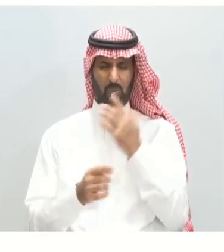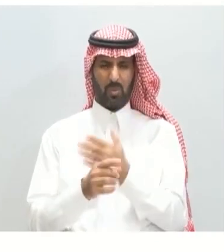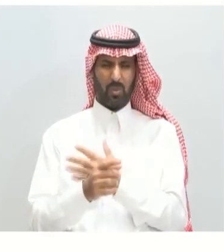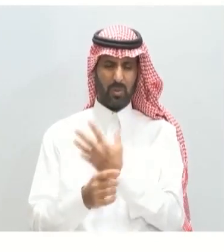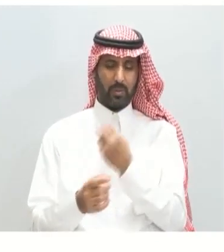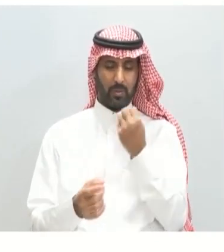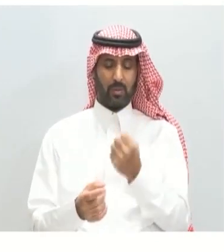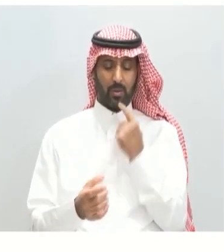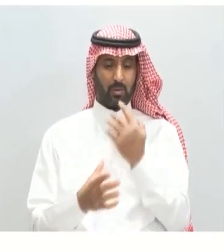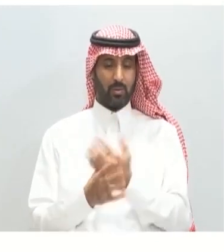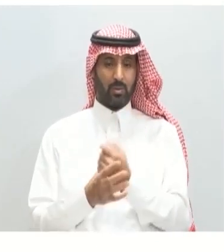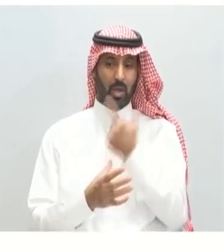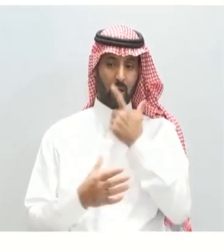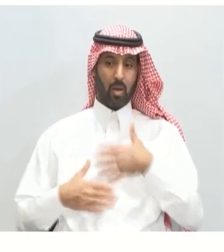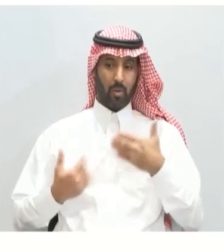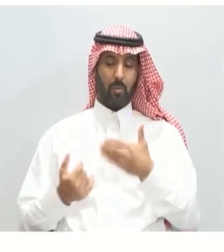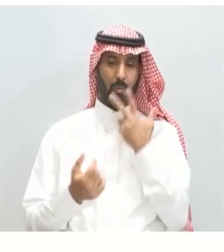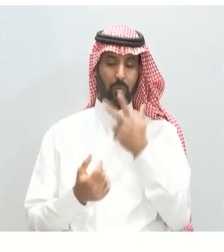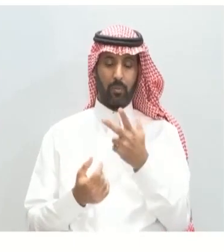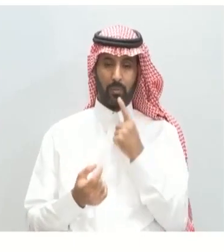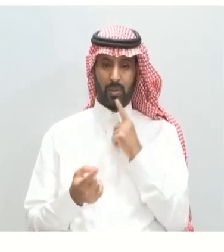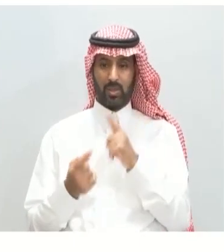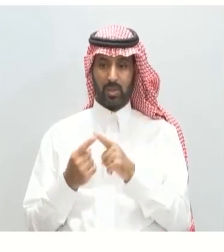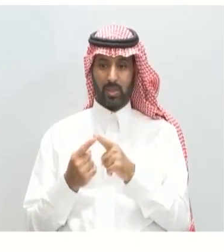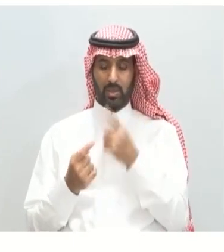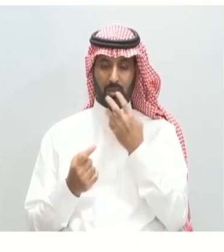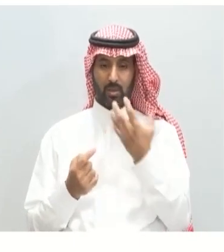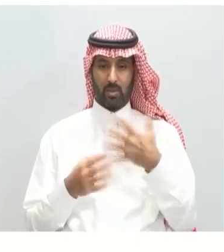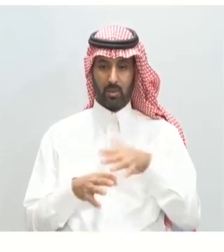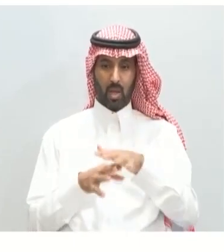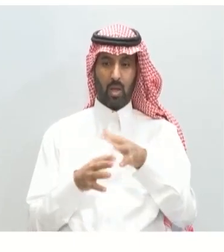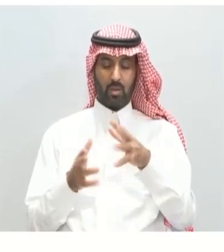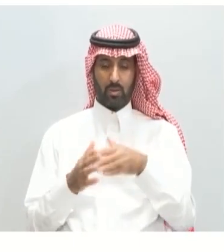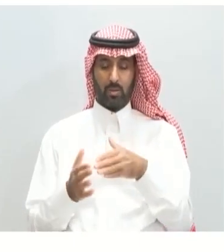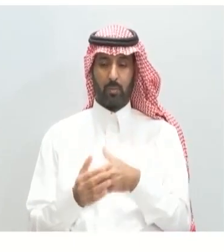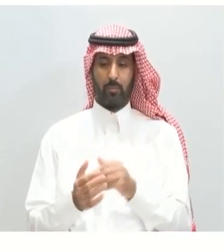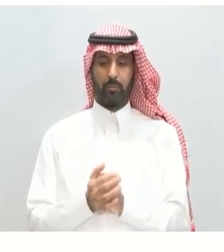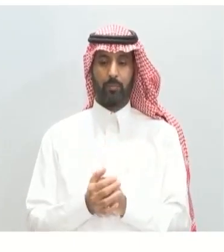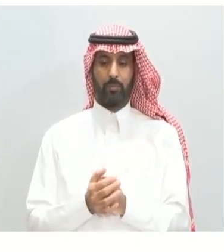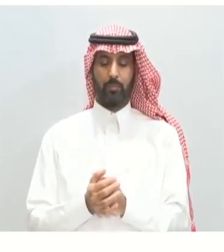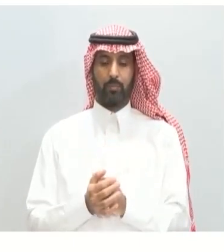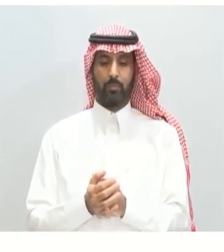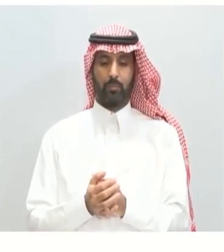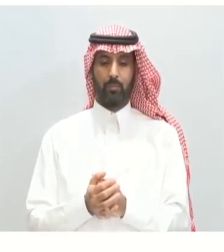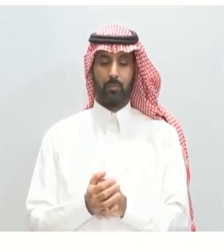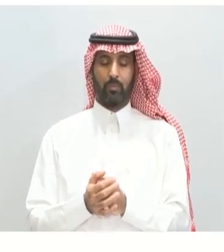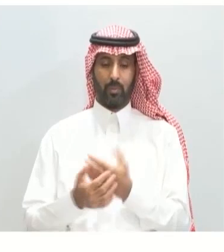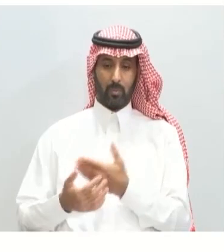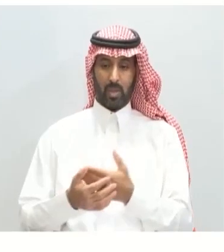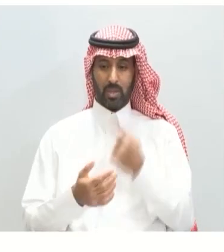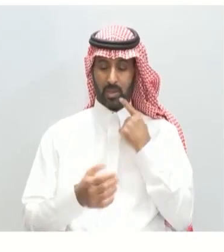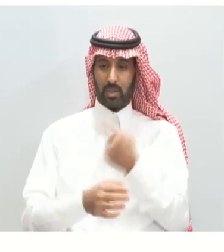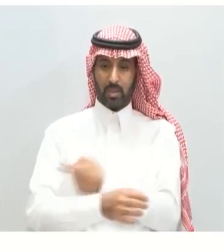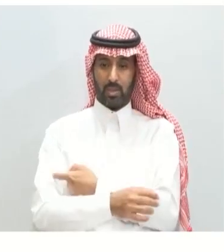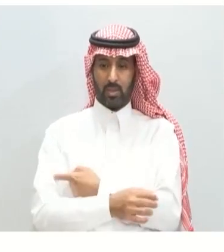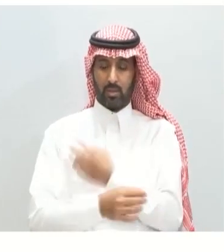often because laughter has been shown to increase infection fighting antibodies. Pediatric, it